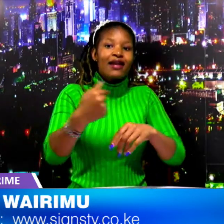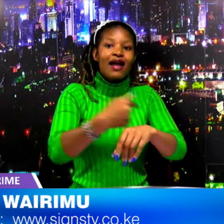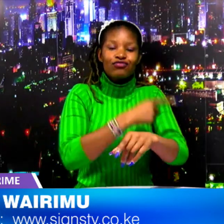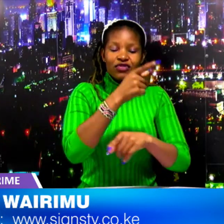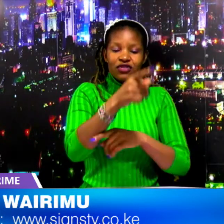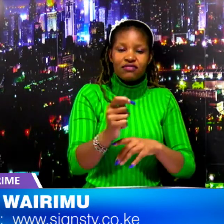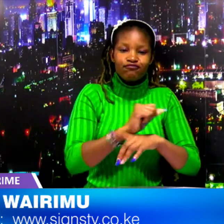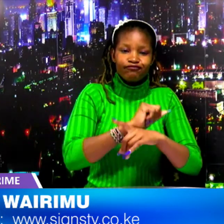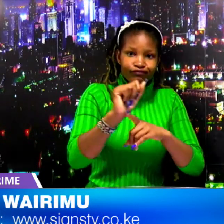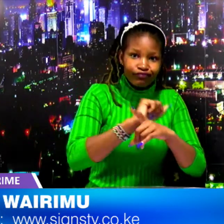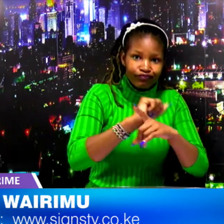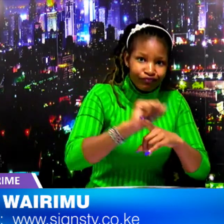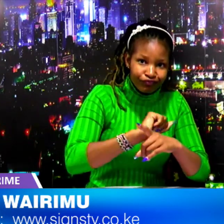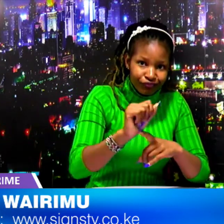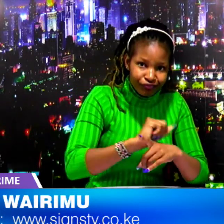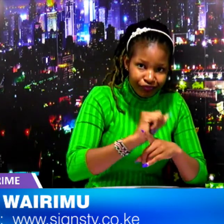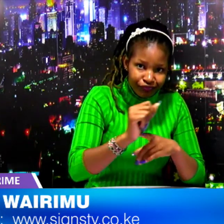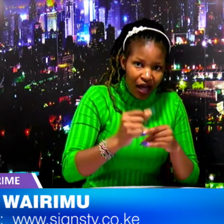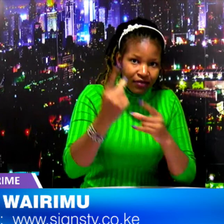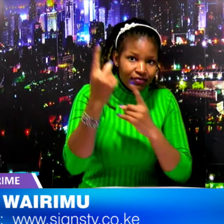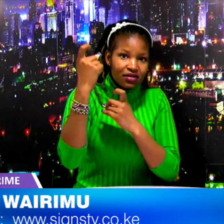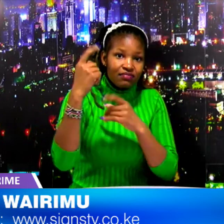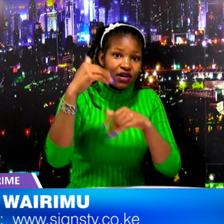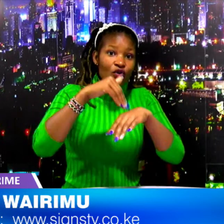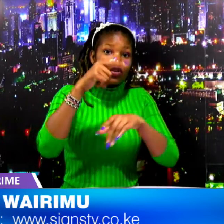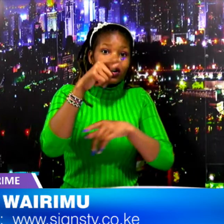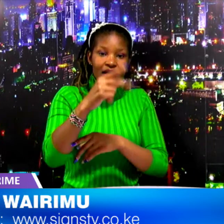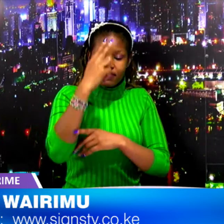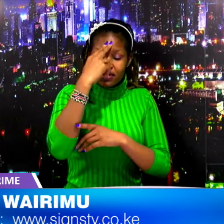doing ICT jobs.